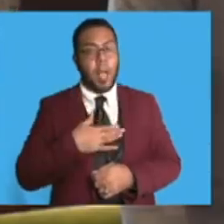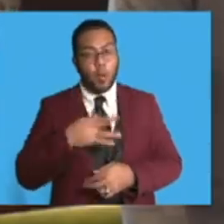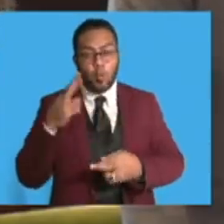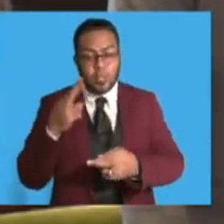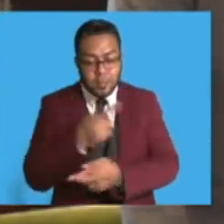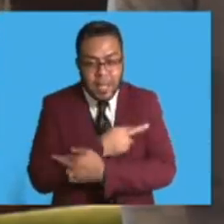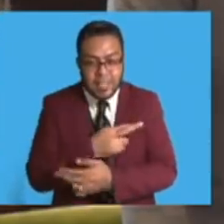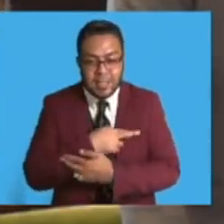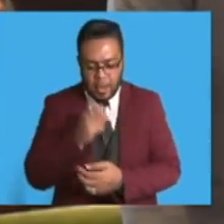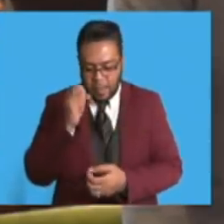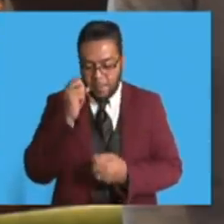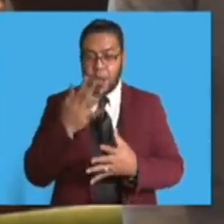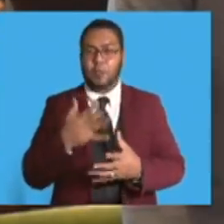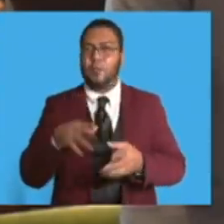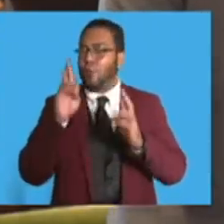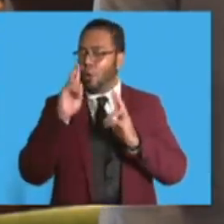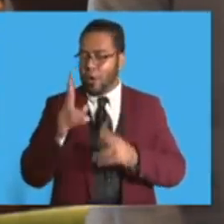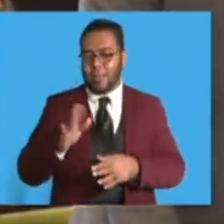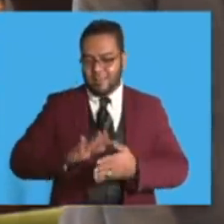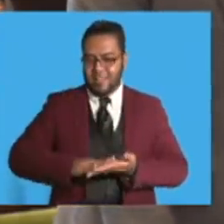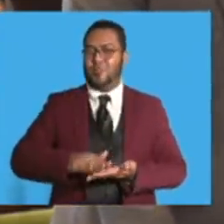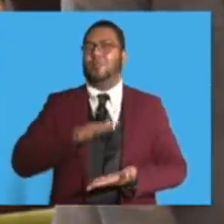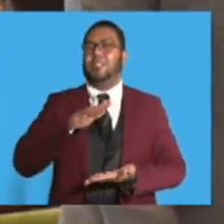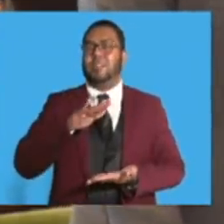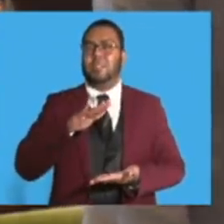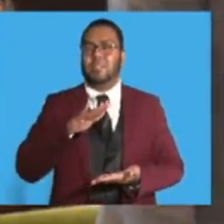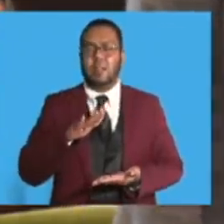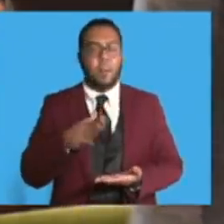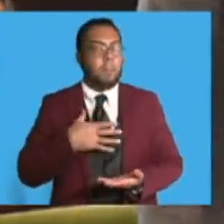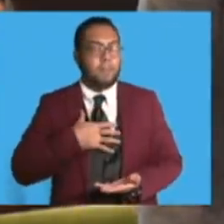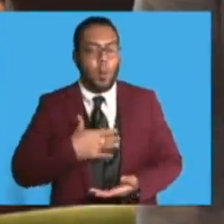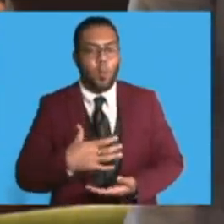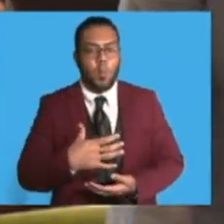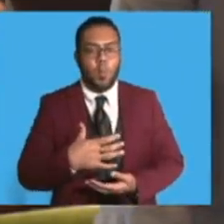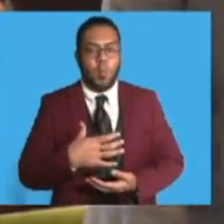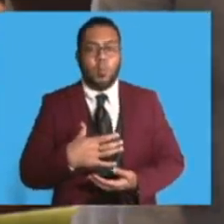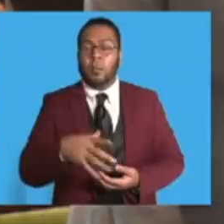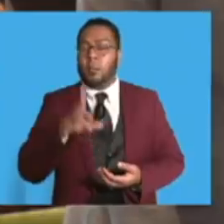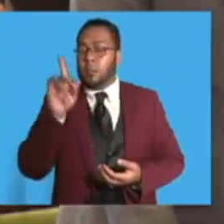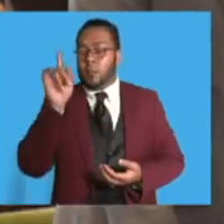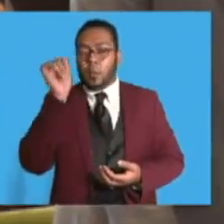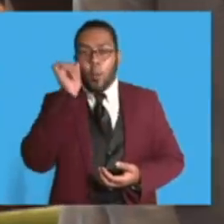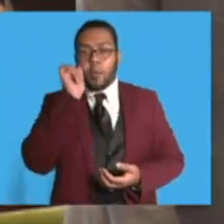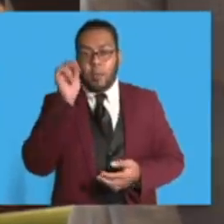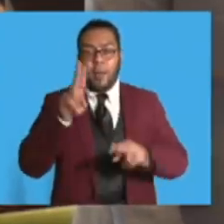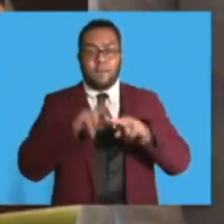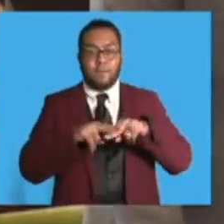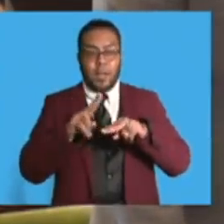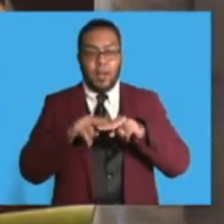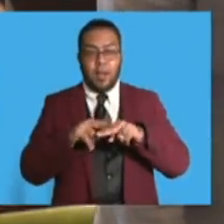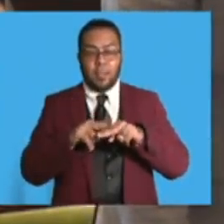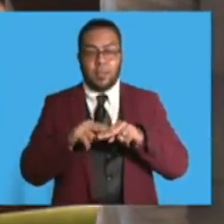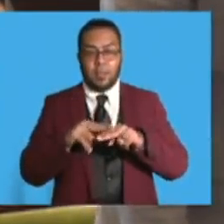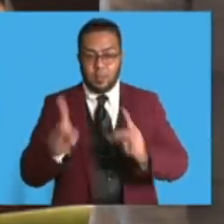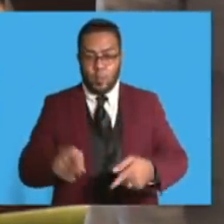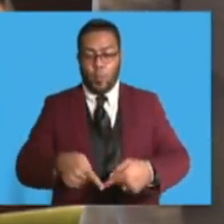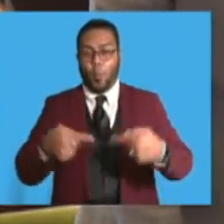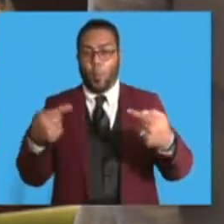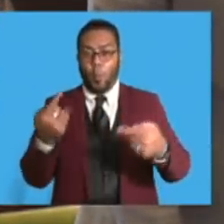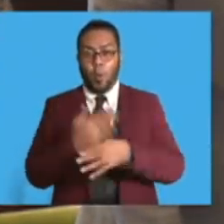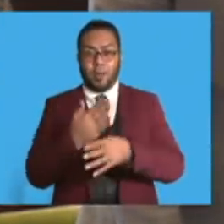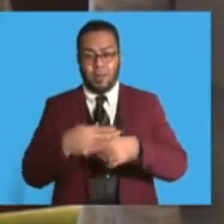and admiration for her increases ever more, knowing that her father was in the party that was working against Fiji